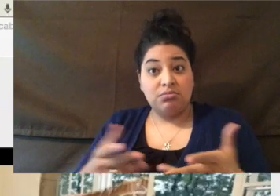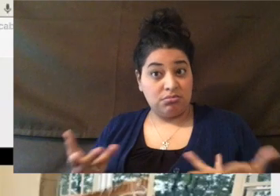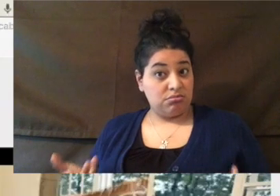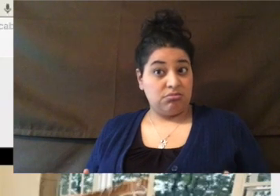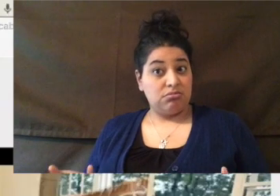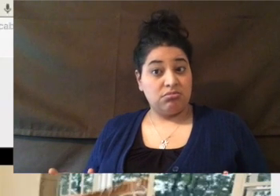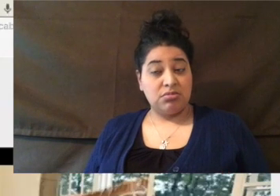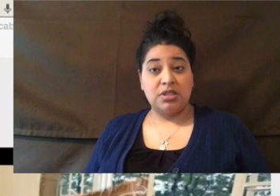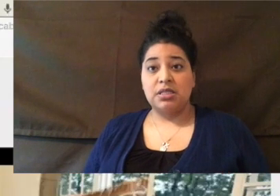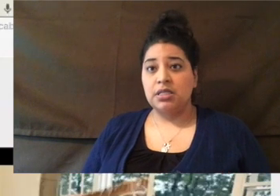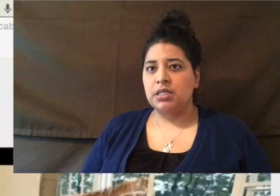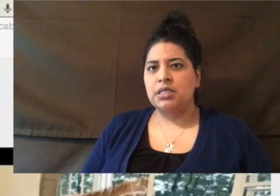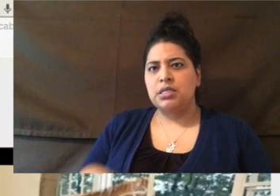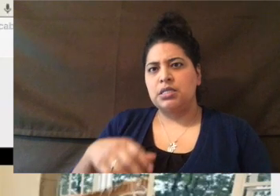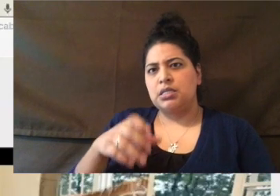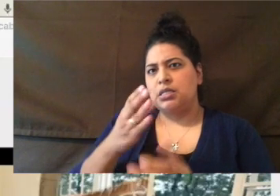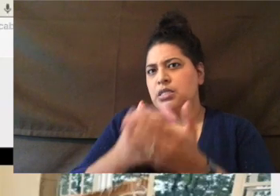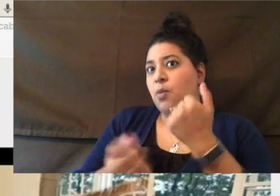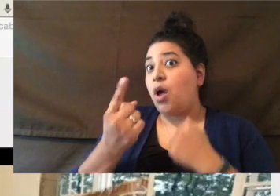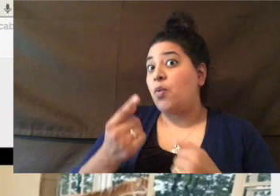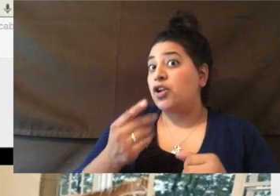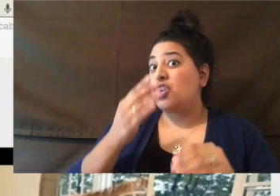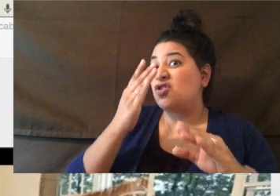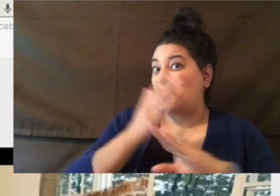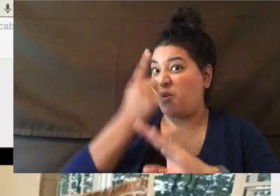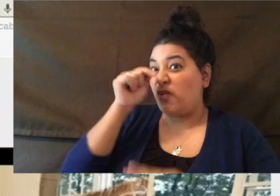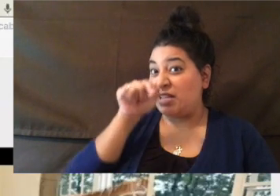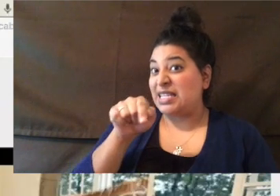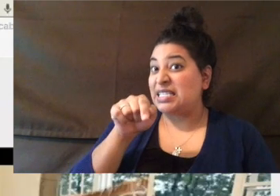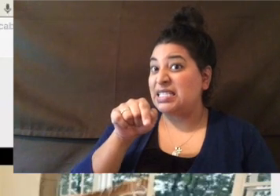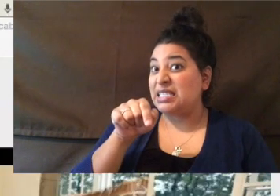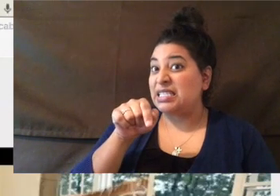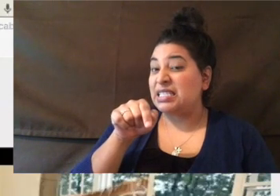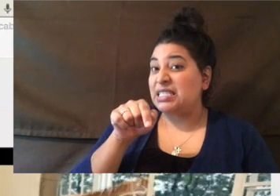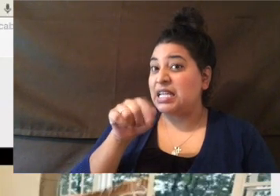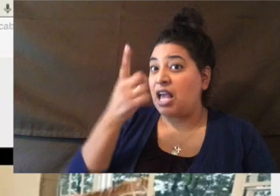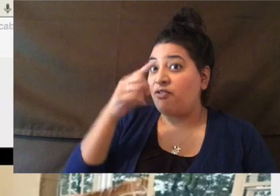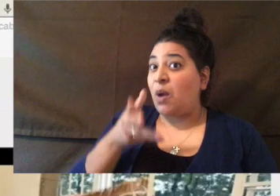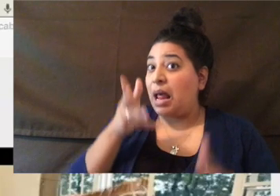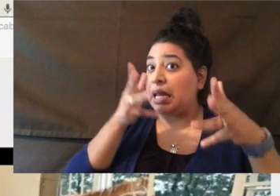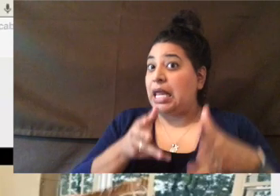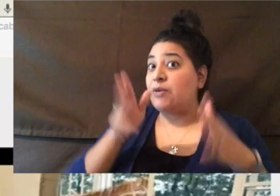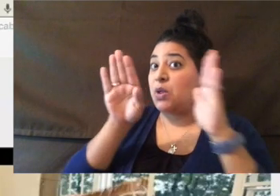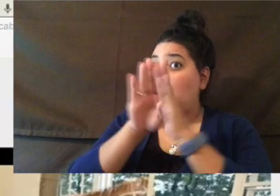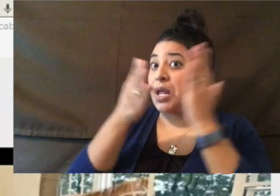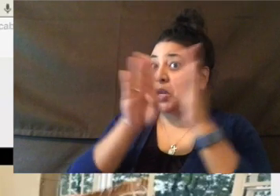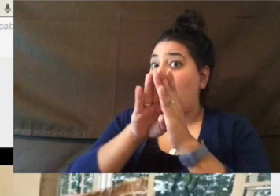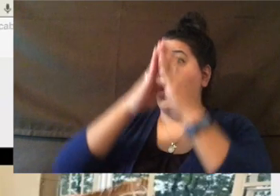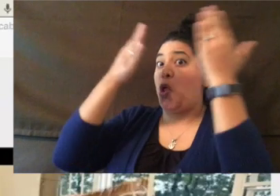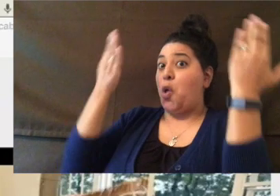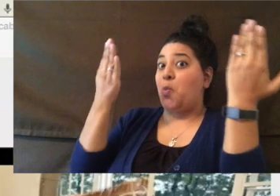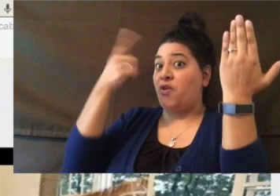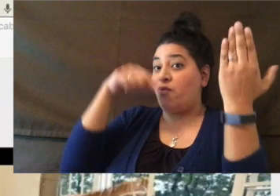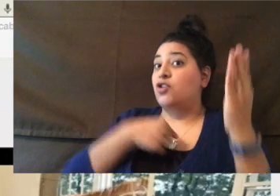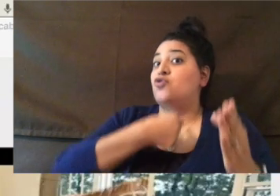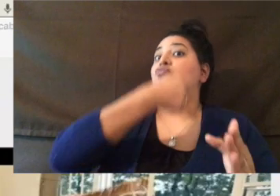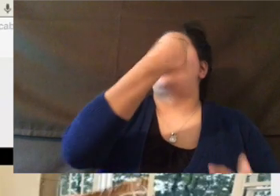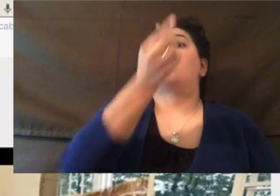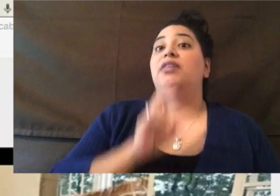Is someone going to get in trouble for leaving those windows open?